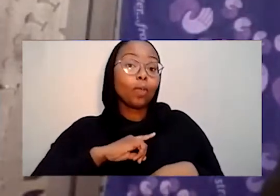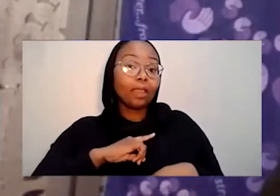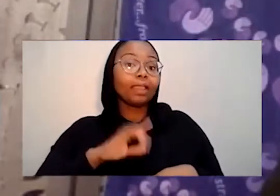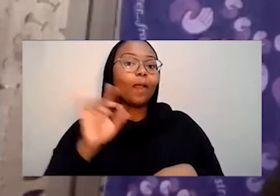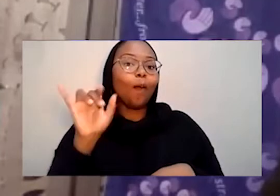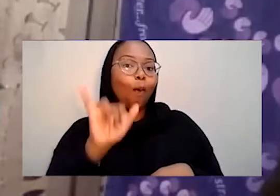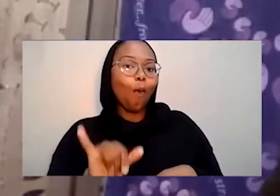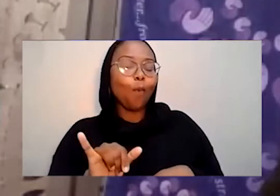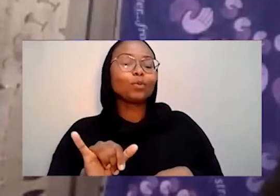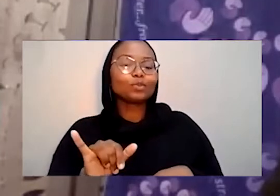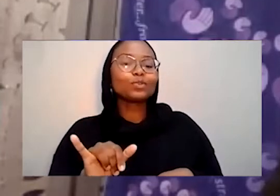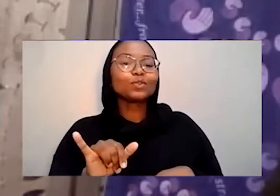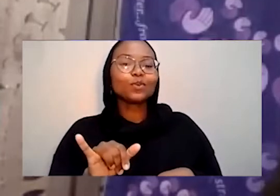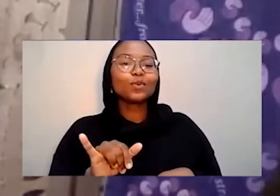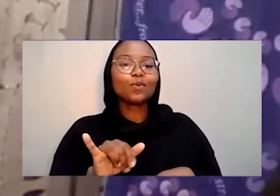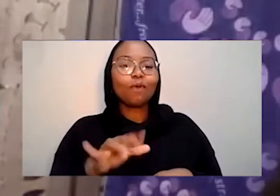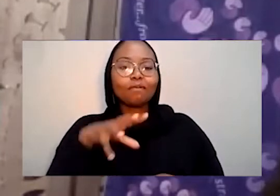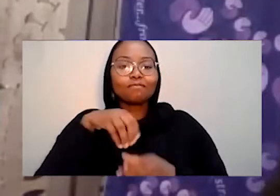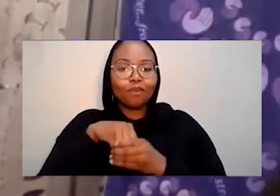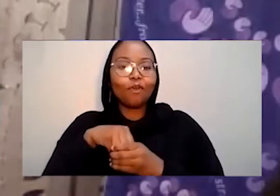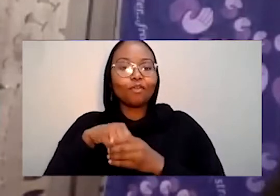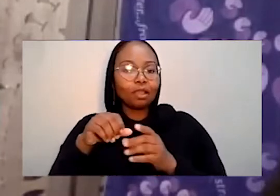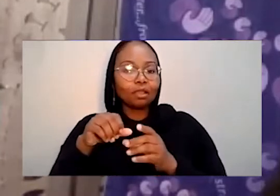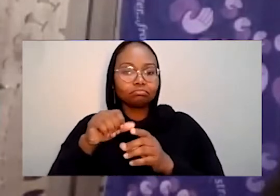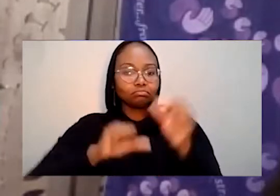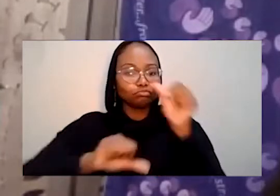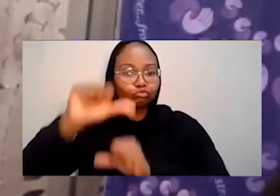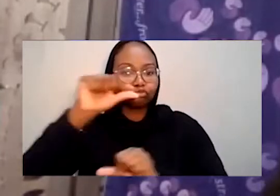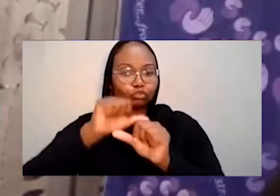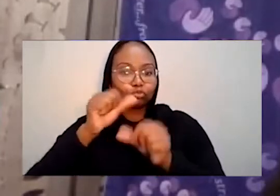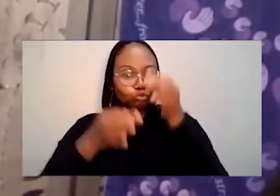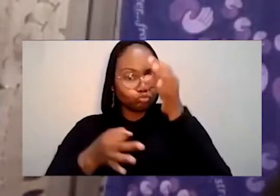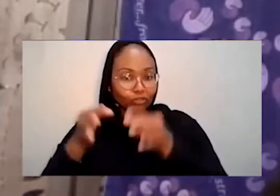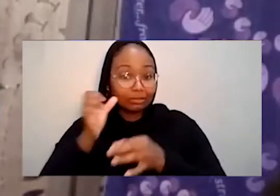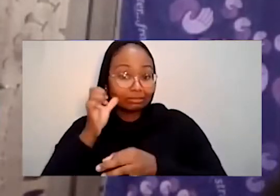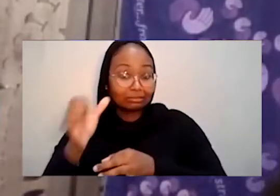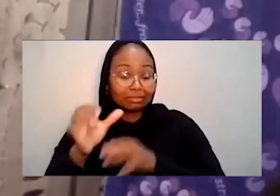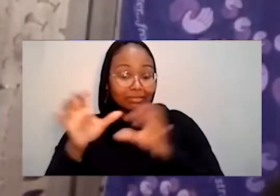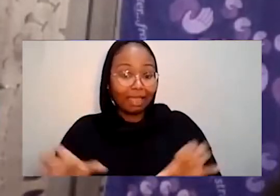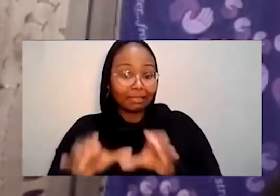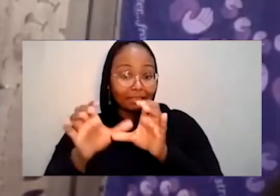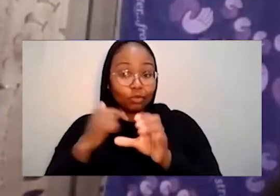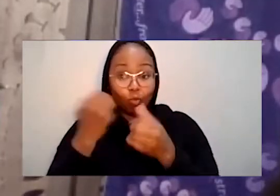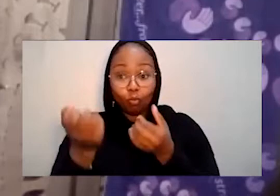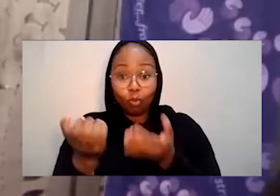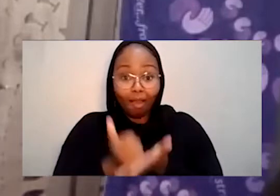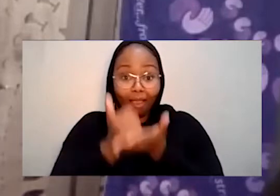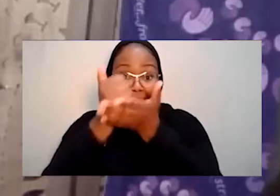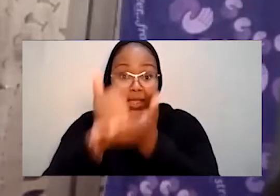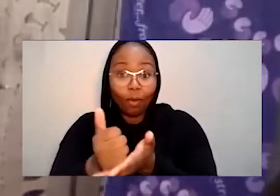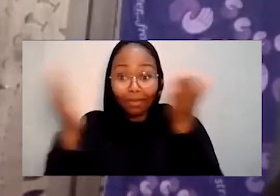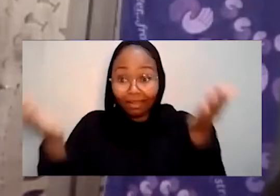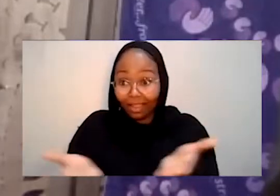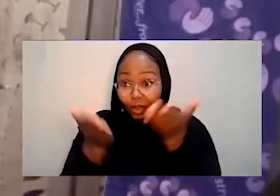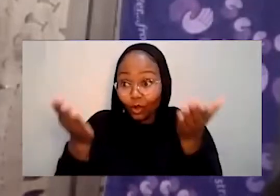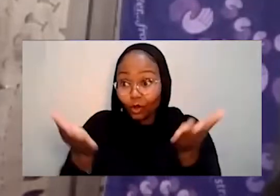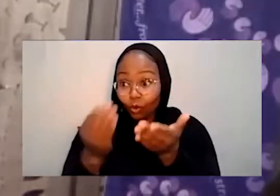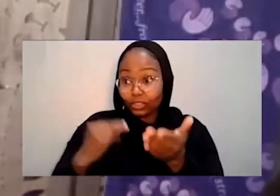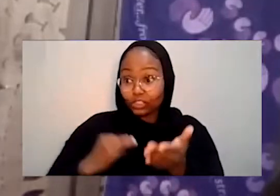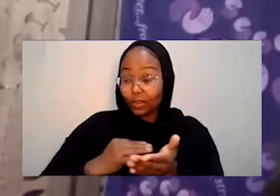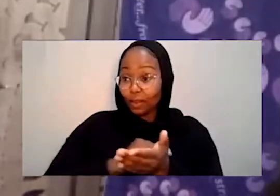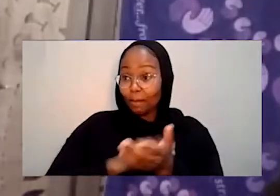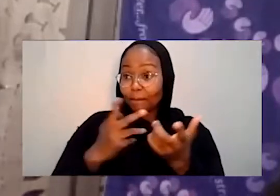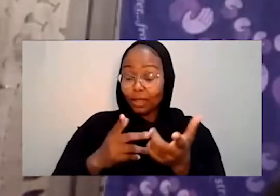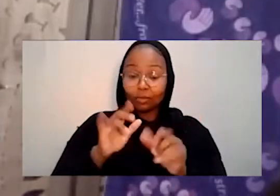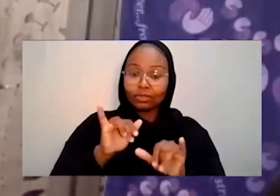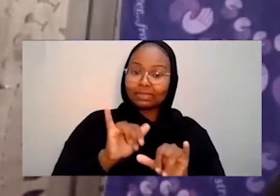we also with social justice activism and deep personal connections, we're helping and encouraging our members and communities to stay at the